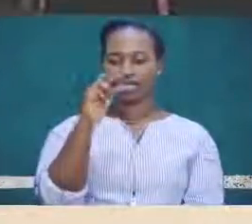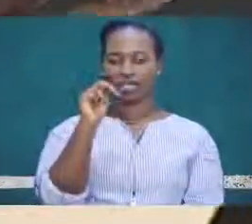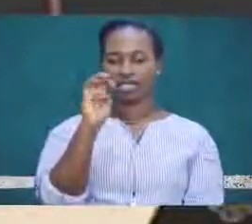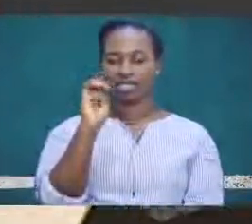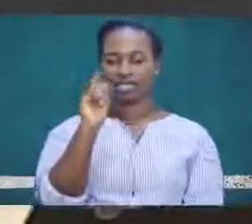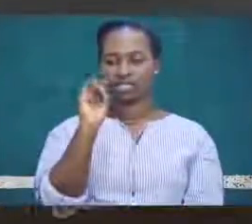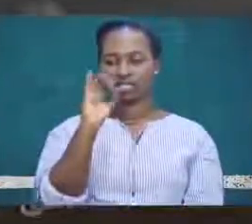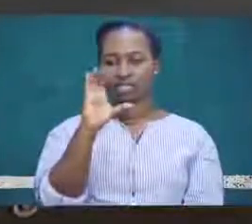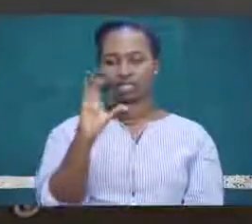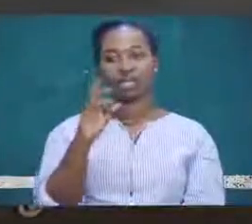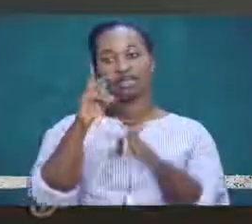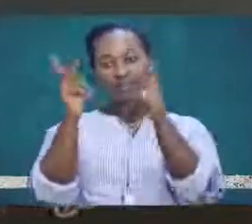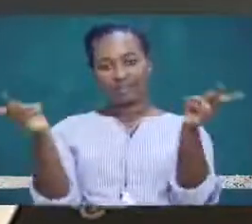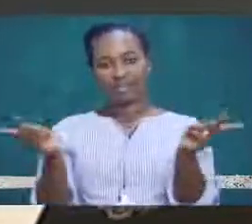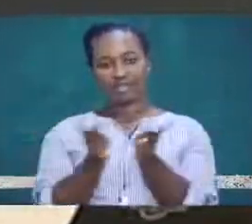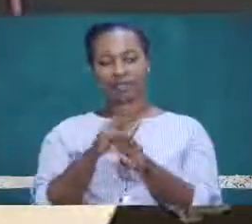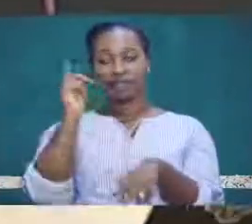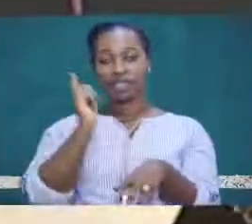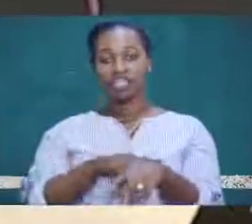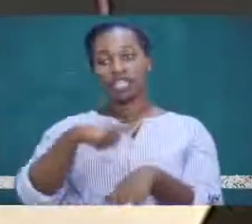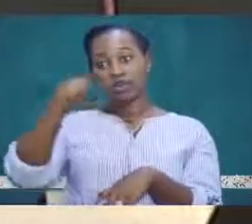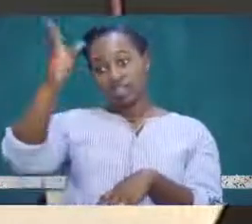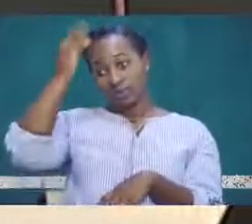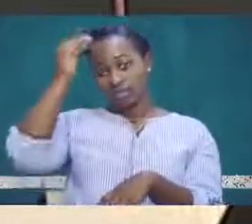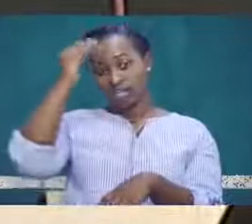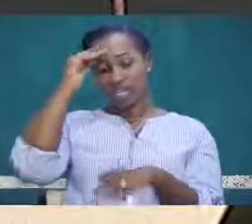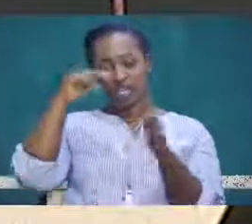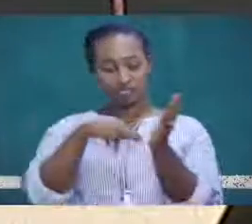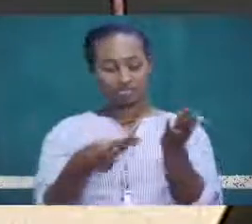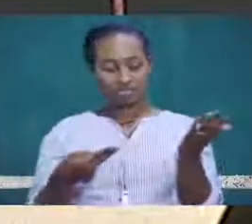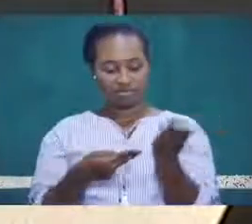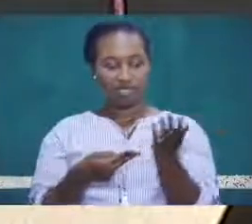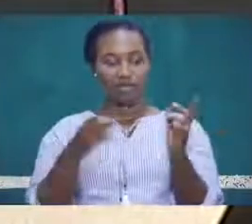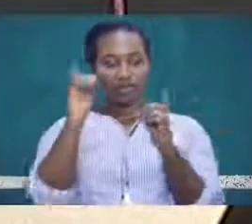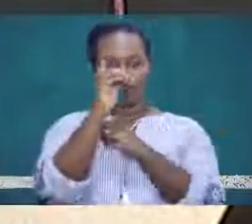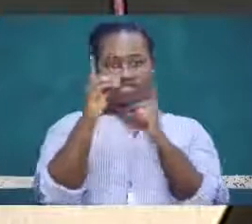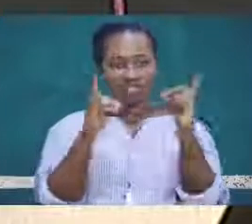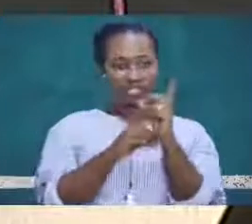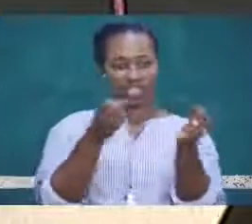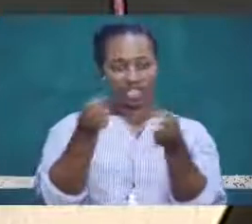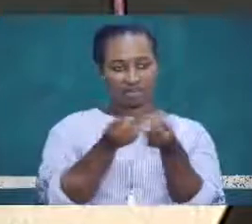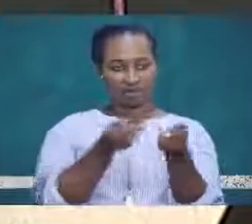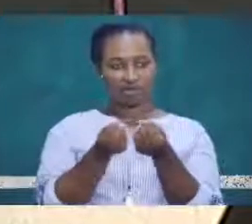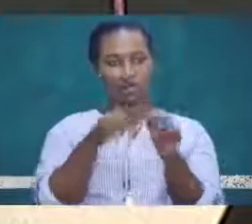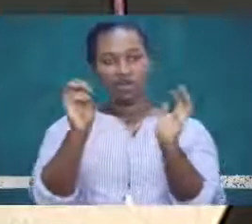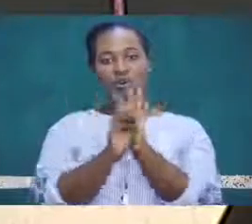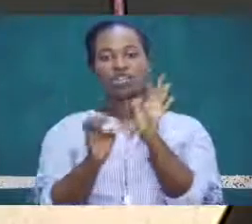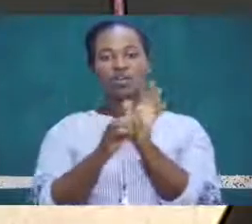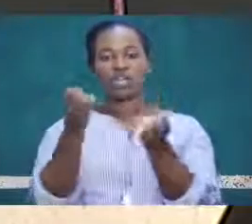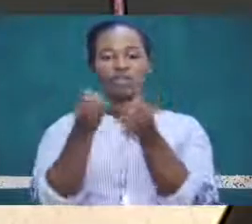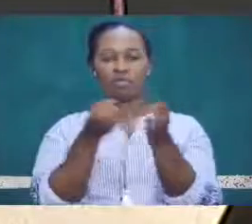go to engineering, when you are designing cars, let's say for racing